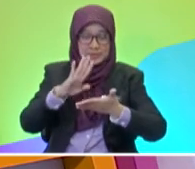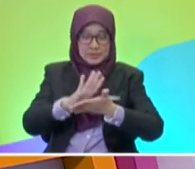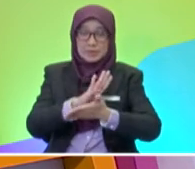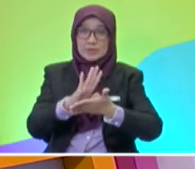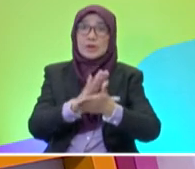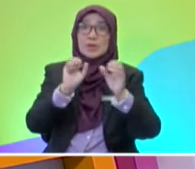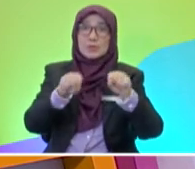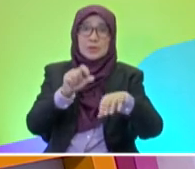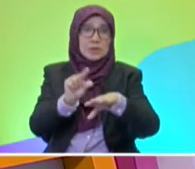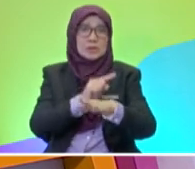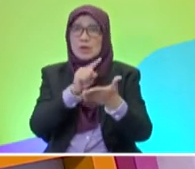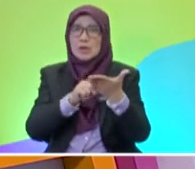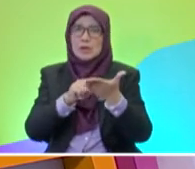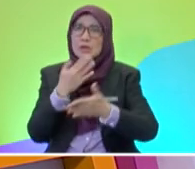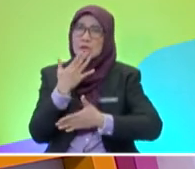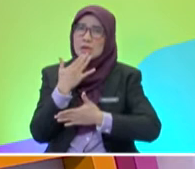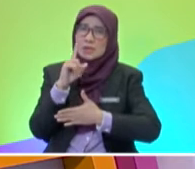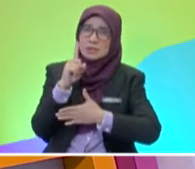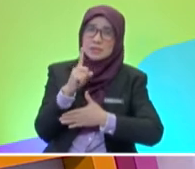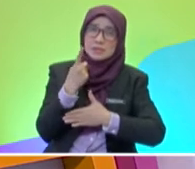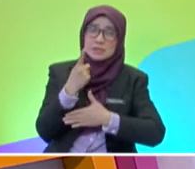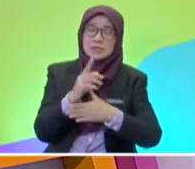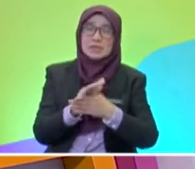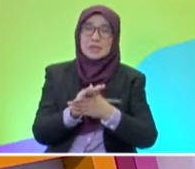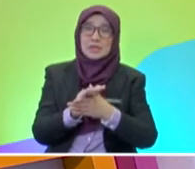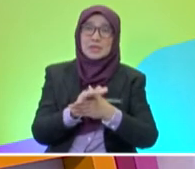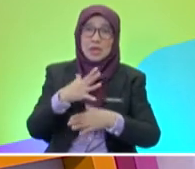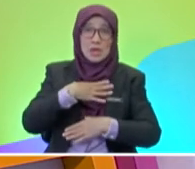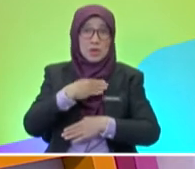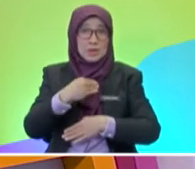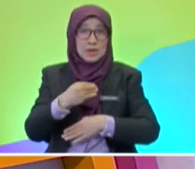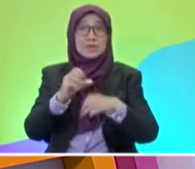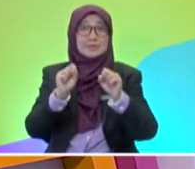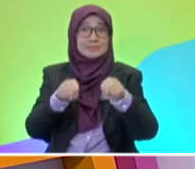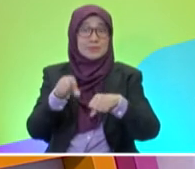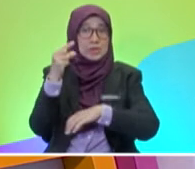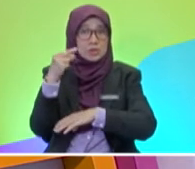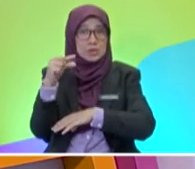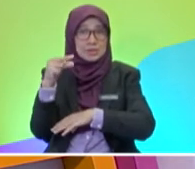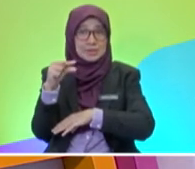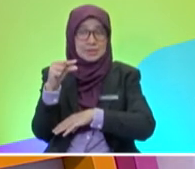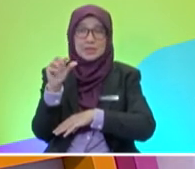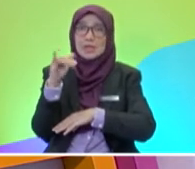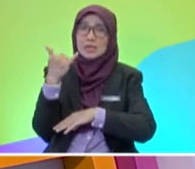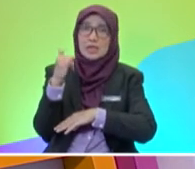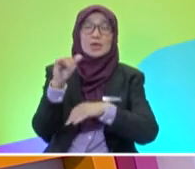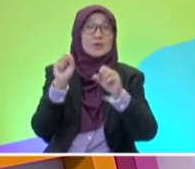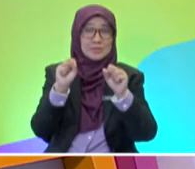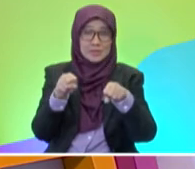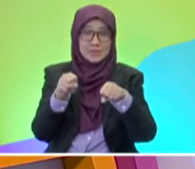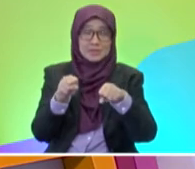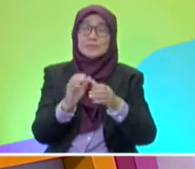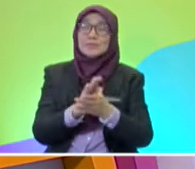any colors, or maybe you can just use a plain white paper. Then you need, you have to draw lines,